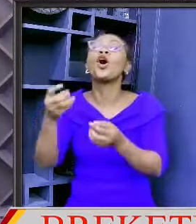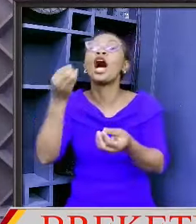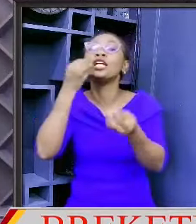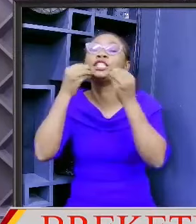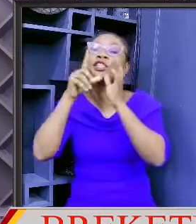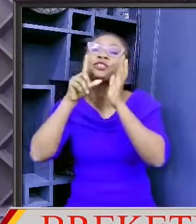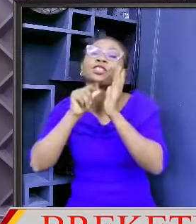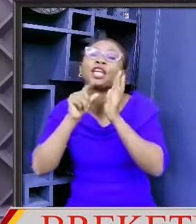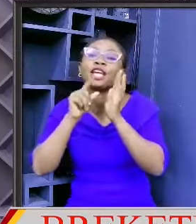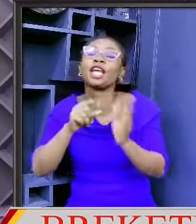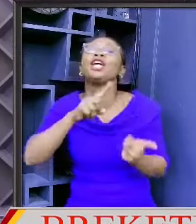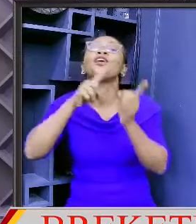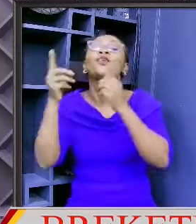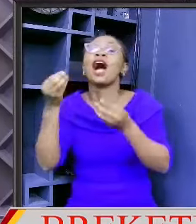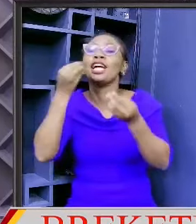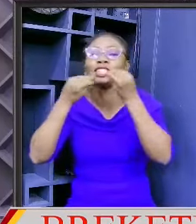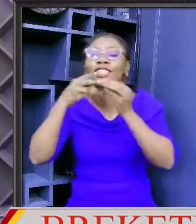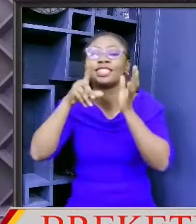chicken.